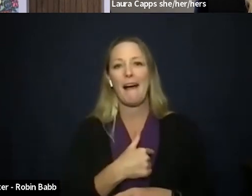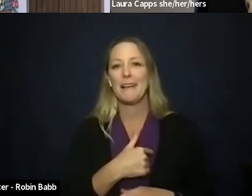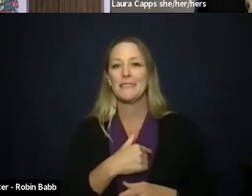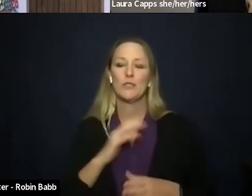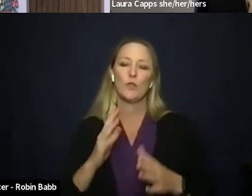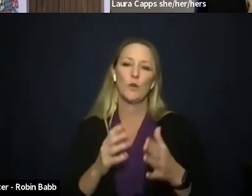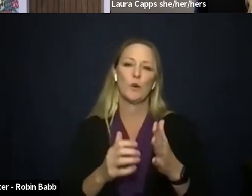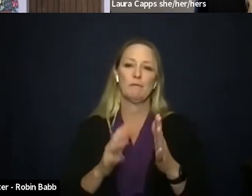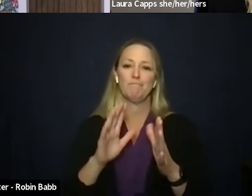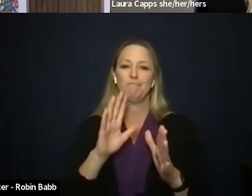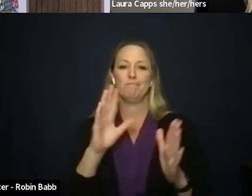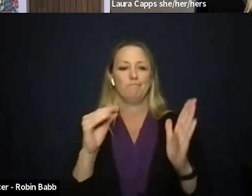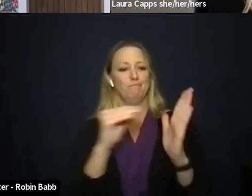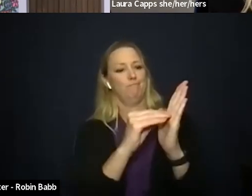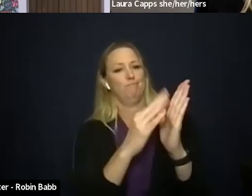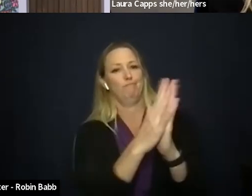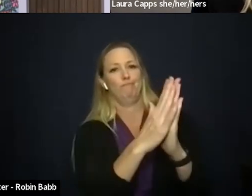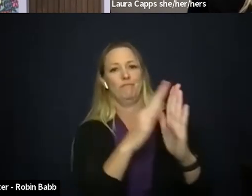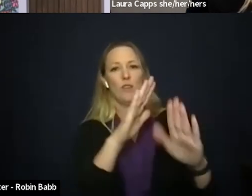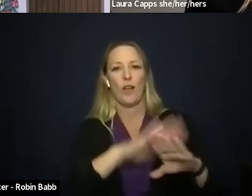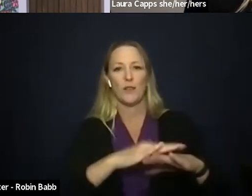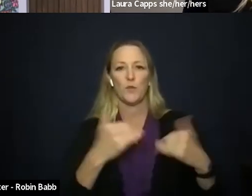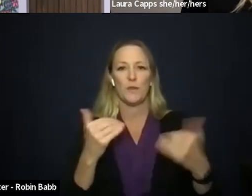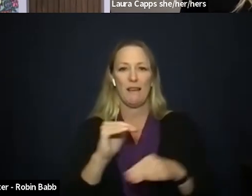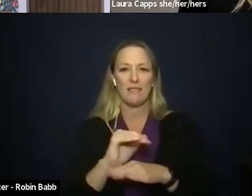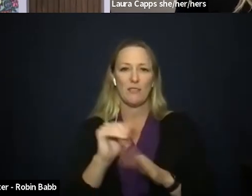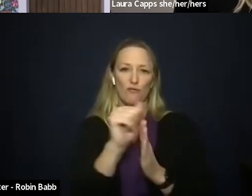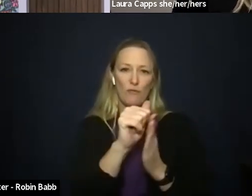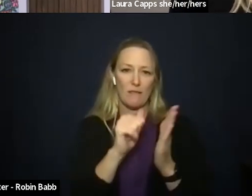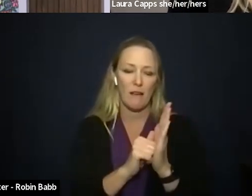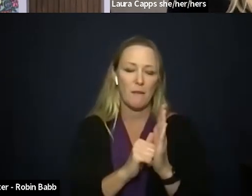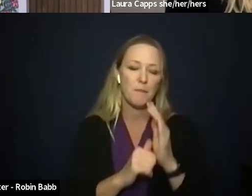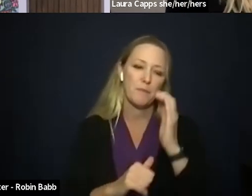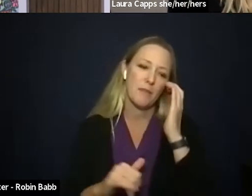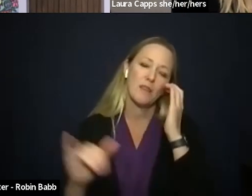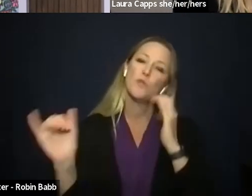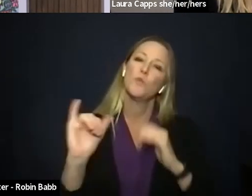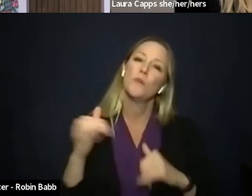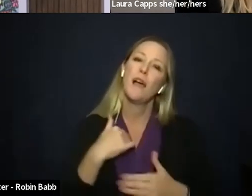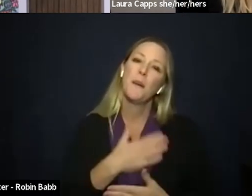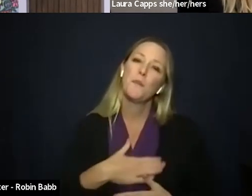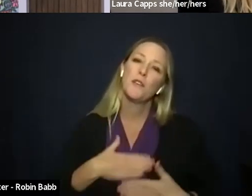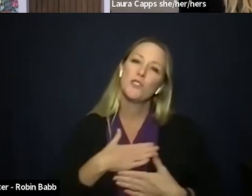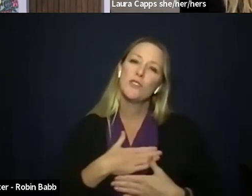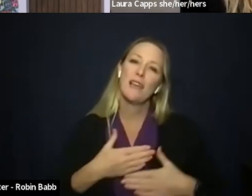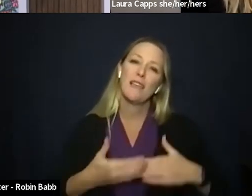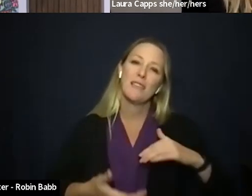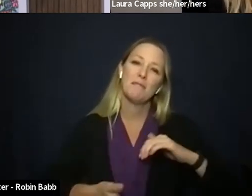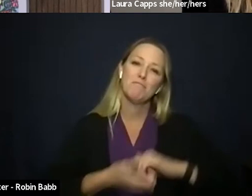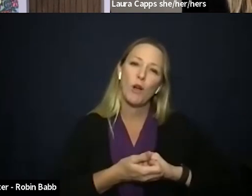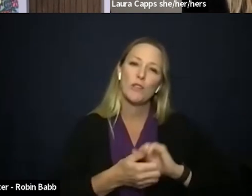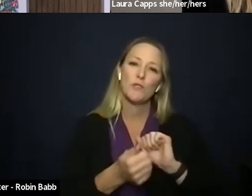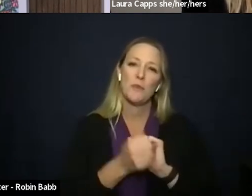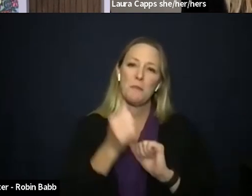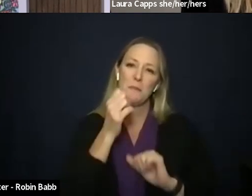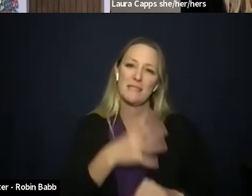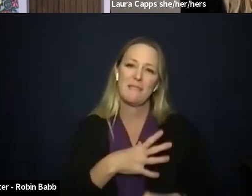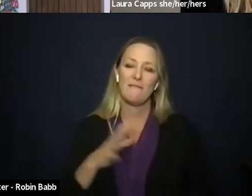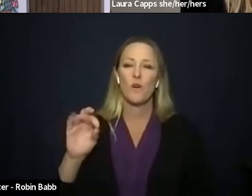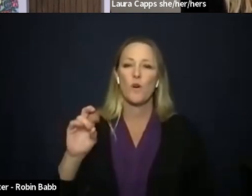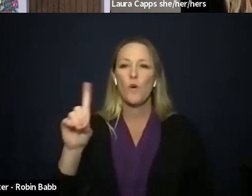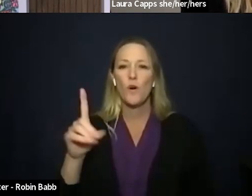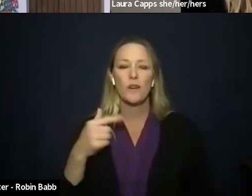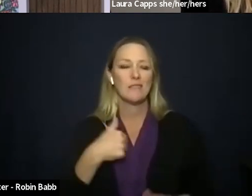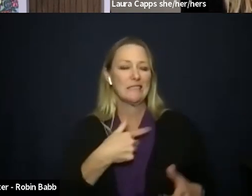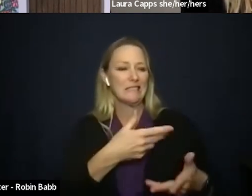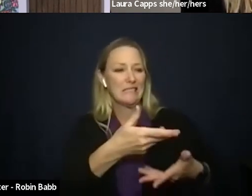on this board meeting so i appreciate that and i also um just appreciate the partnership with miss ford working on this resolution